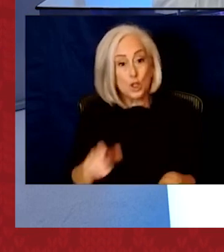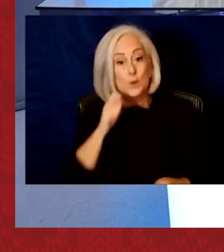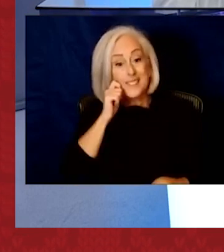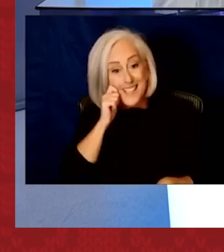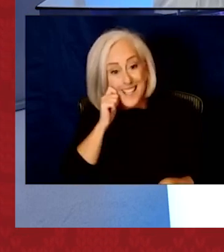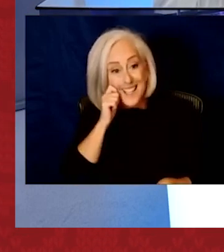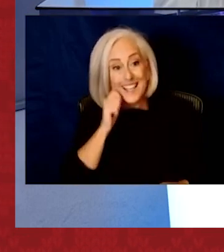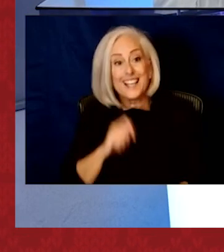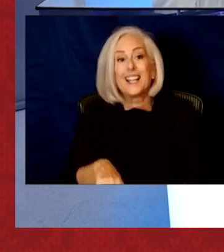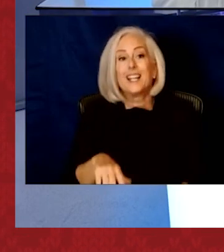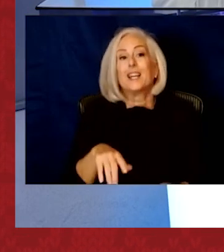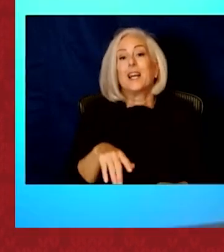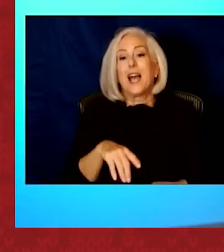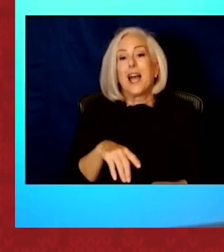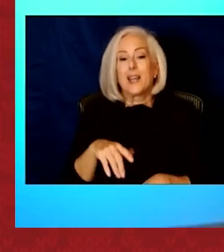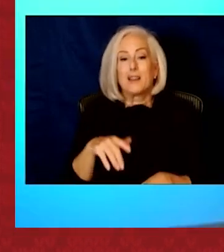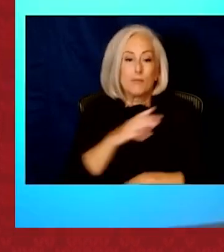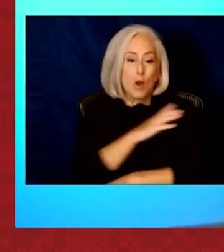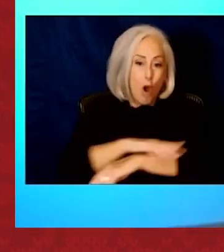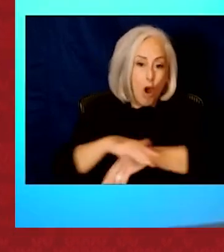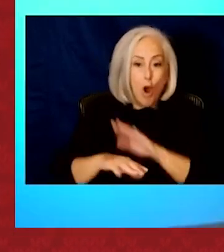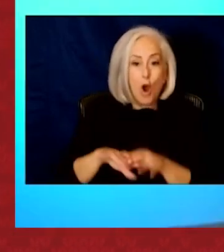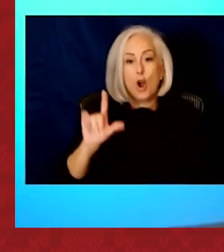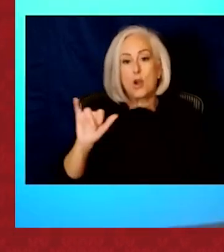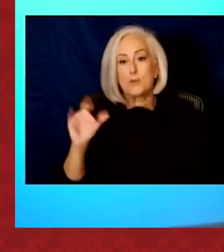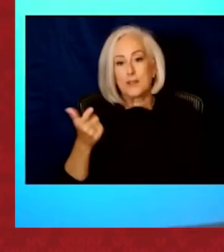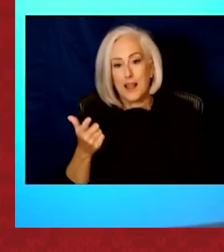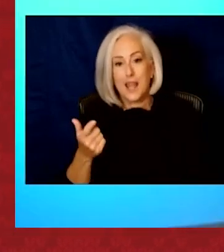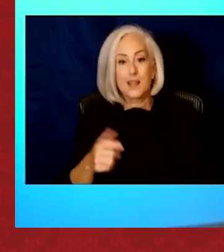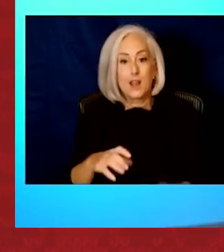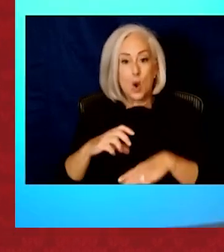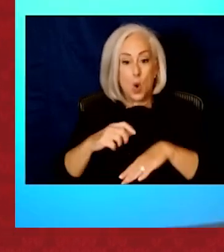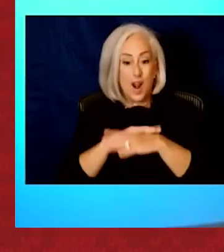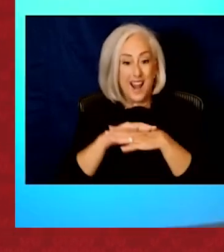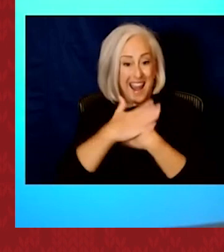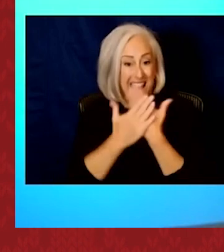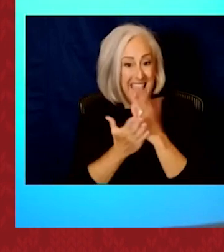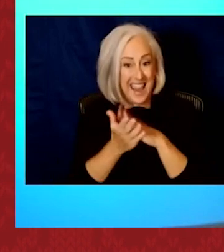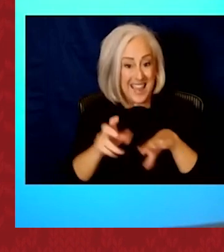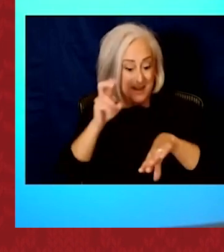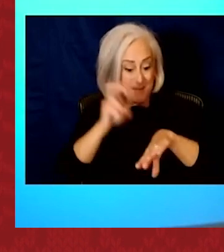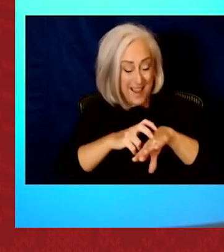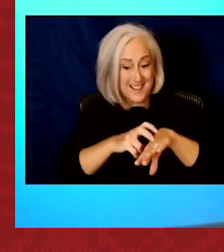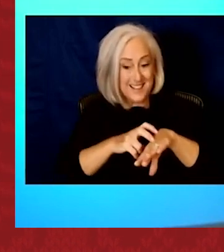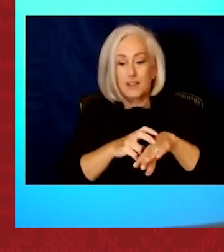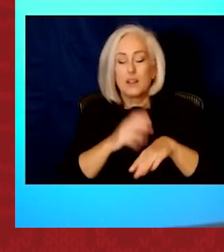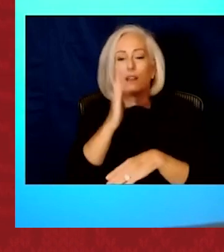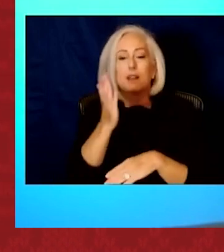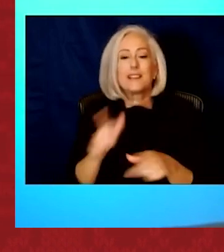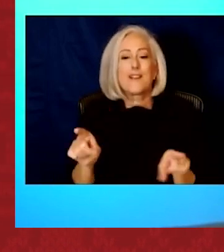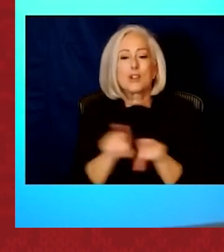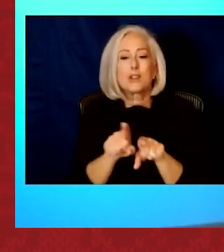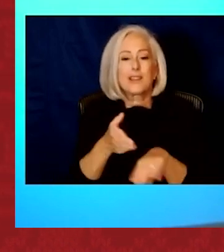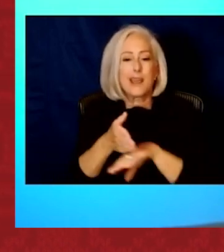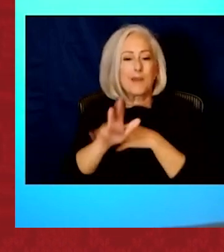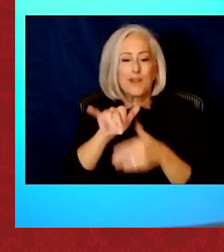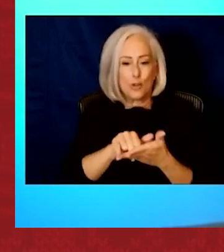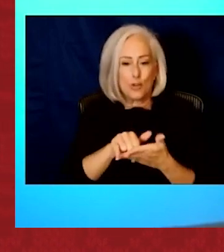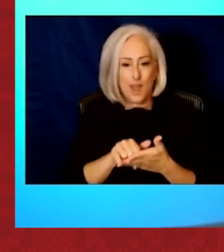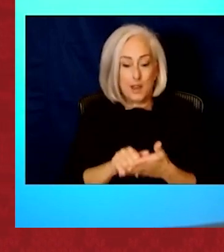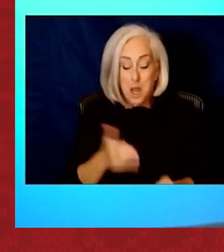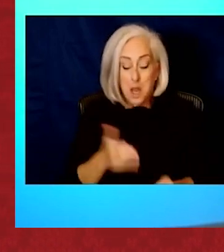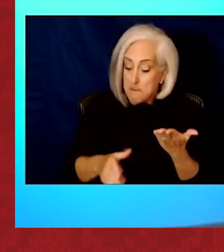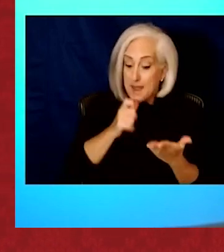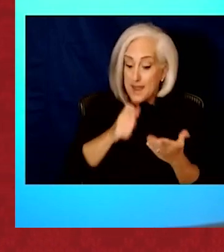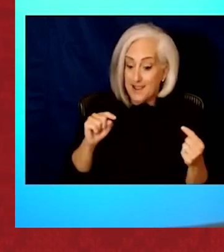cases where people just never, if they're bitten in the hand, it's just never the same after that. So it's certainly, like I said, it may not kill you, but you're going to